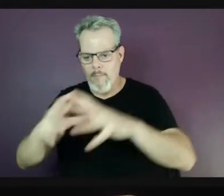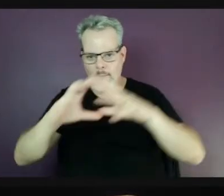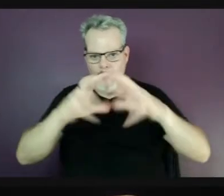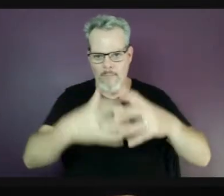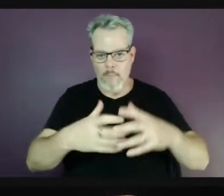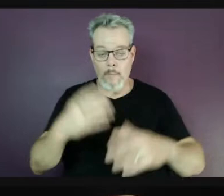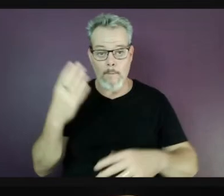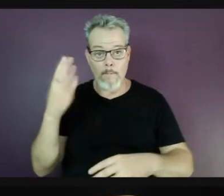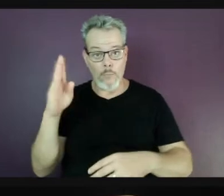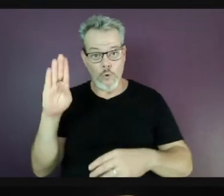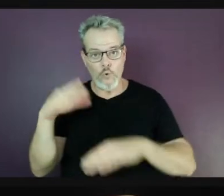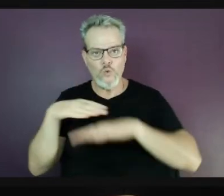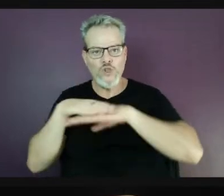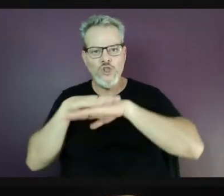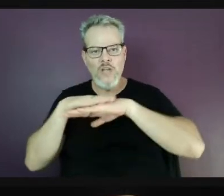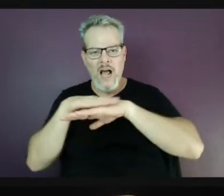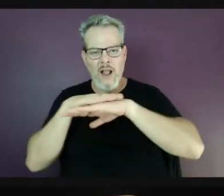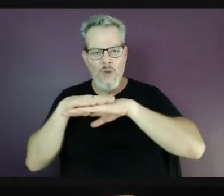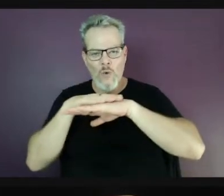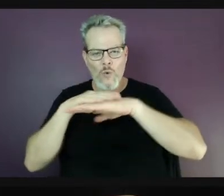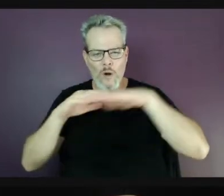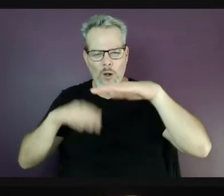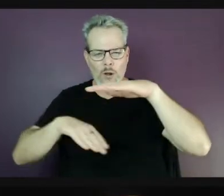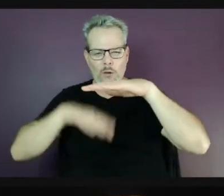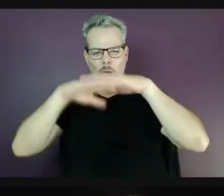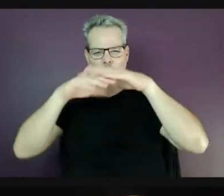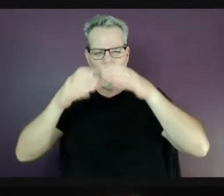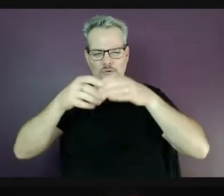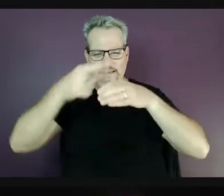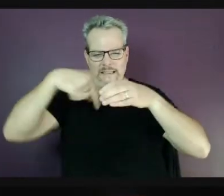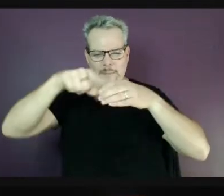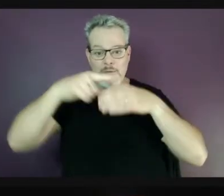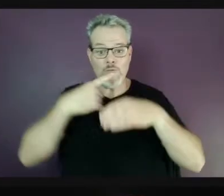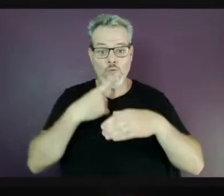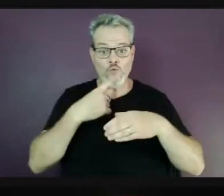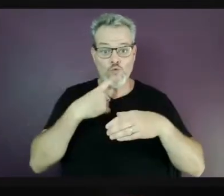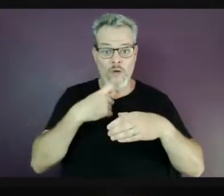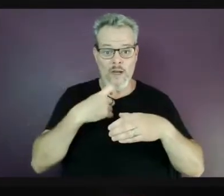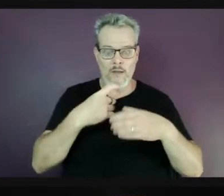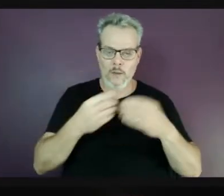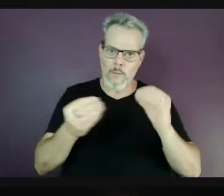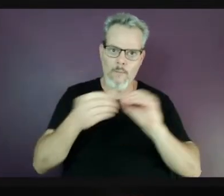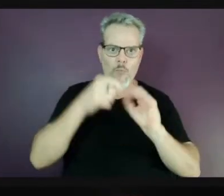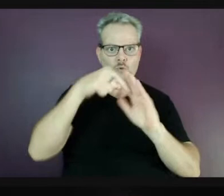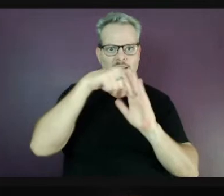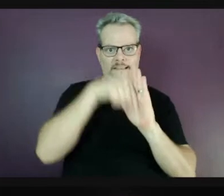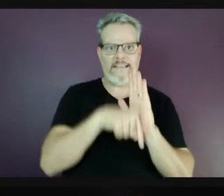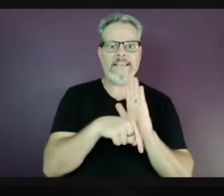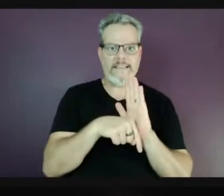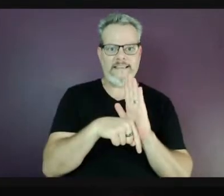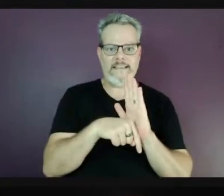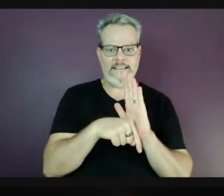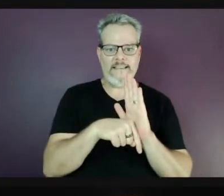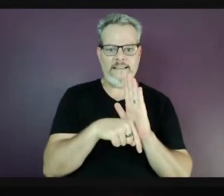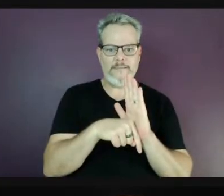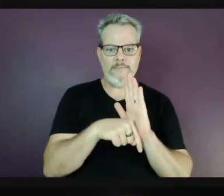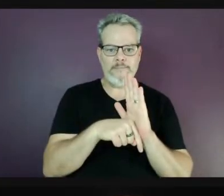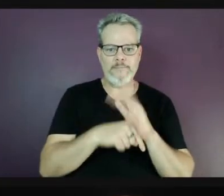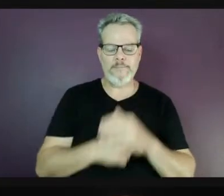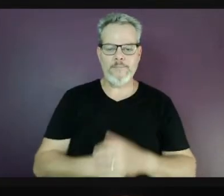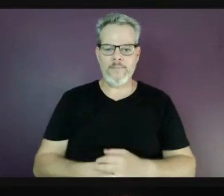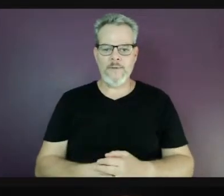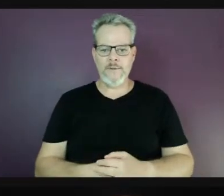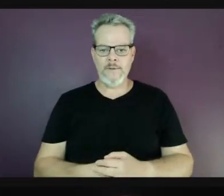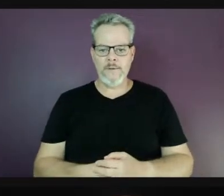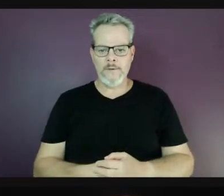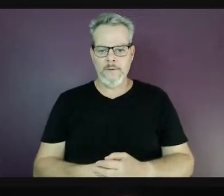shallower and closer to the summit, and then the red ones are the ones that are deeper and further off to the east, right?